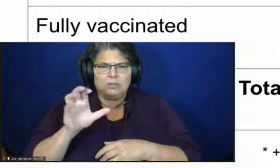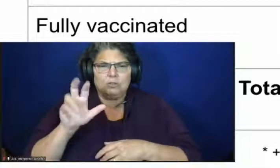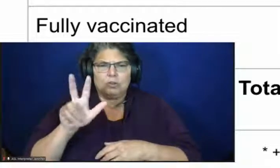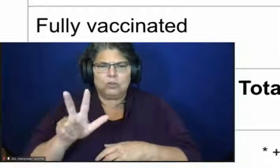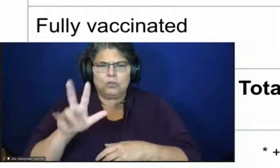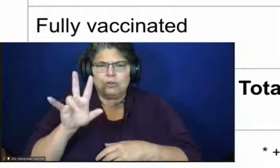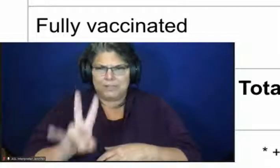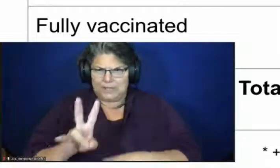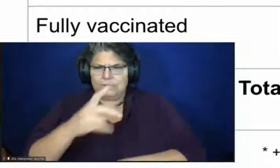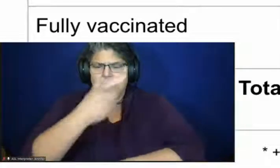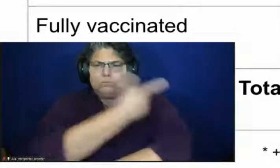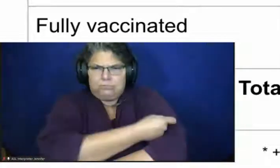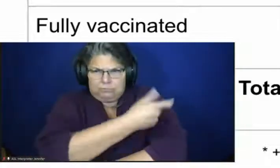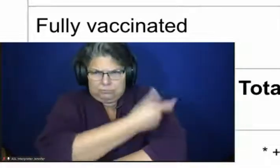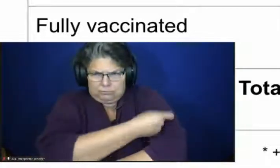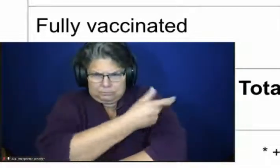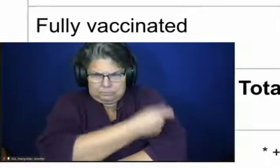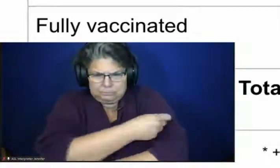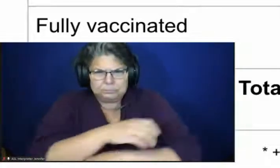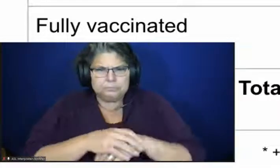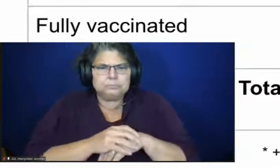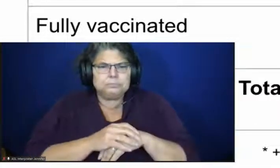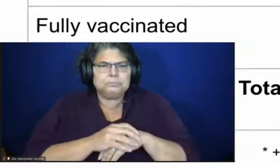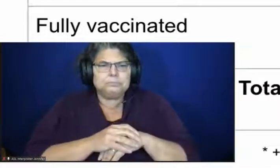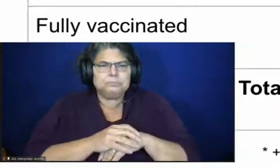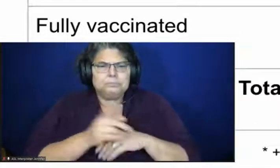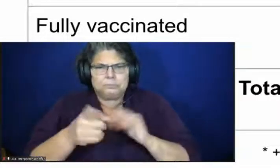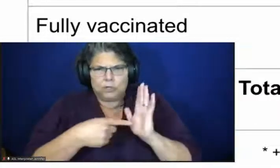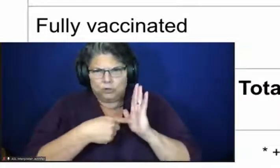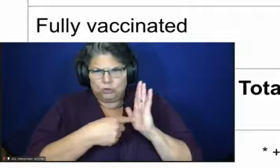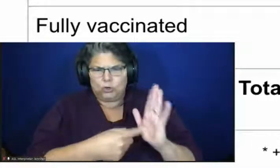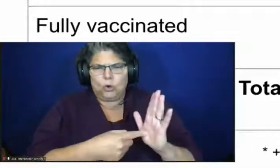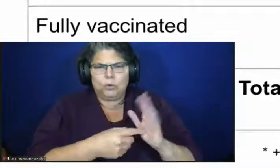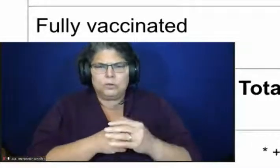116,637 doses. And on this slide, it shows that